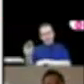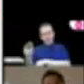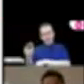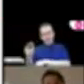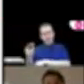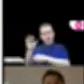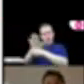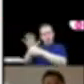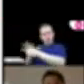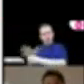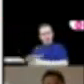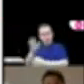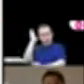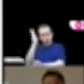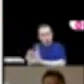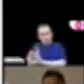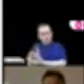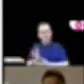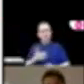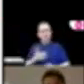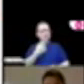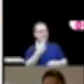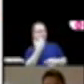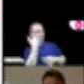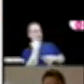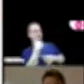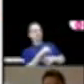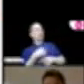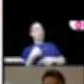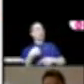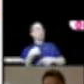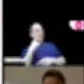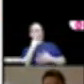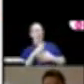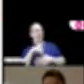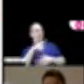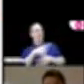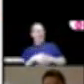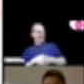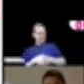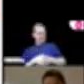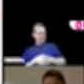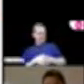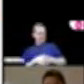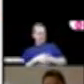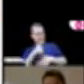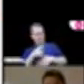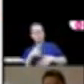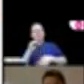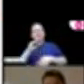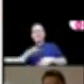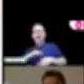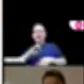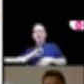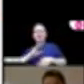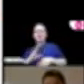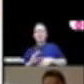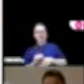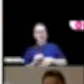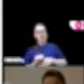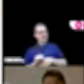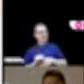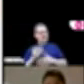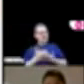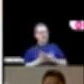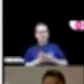are? Because when they refuse you, they say, oh, we don't believe that, it's safe, maybe in South Africa itself. Yeah, but people are still